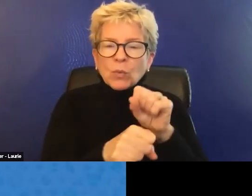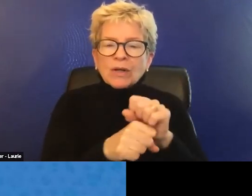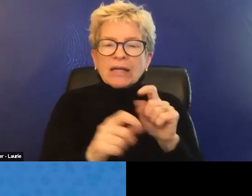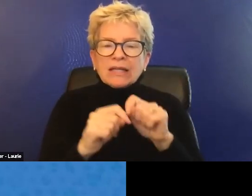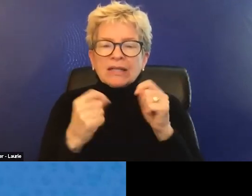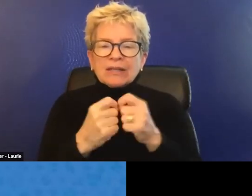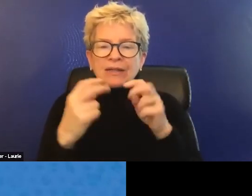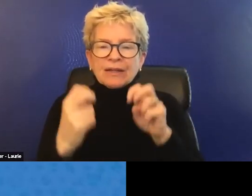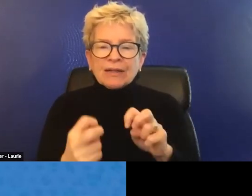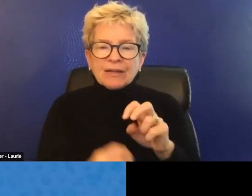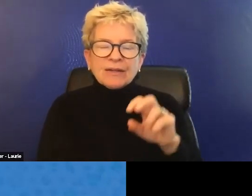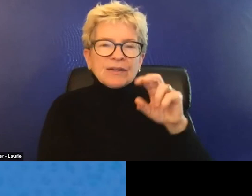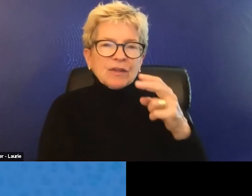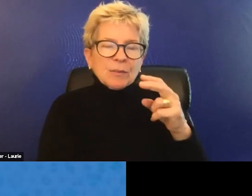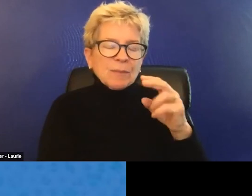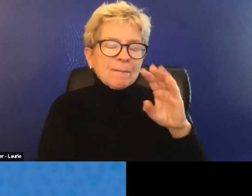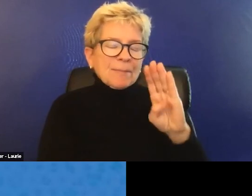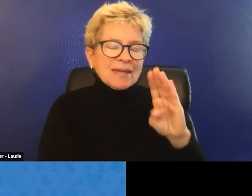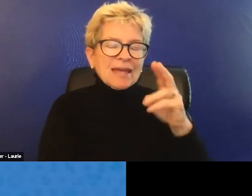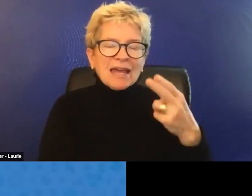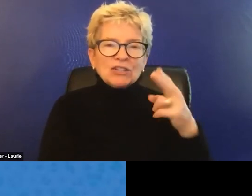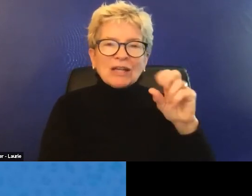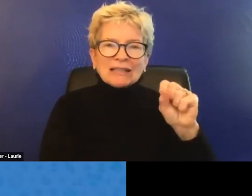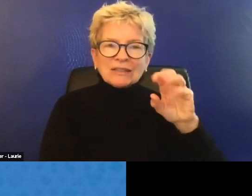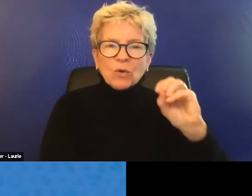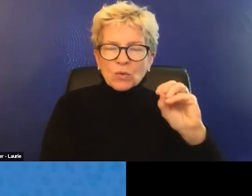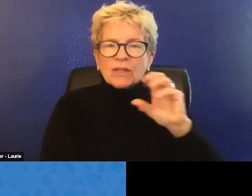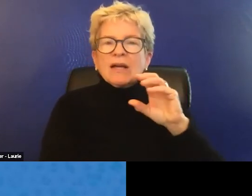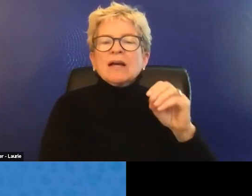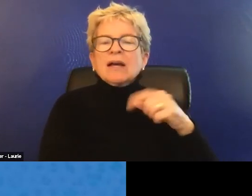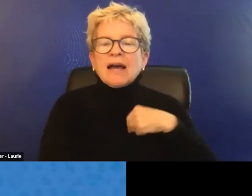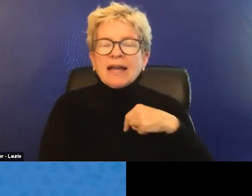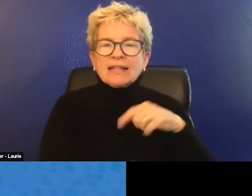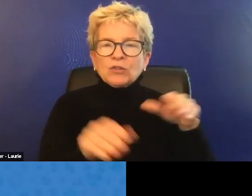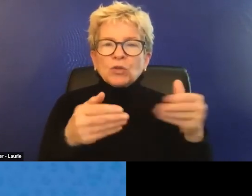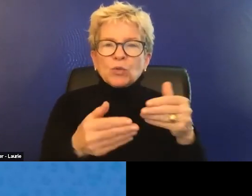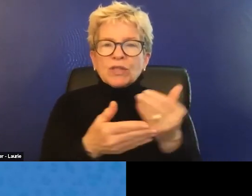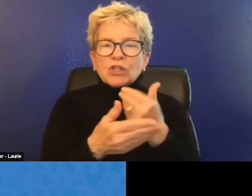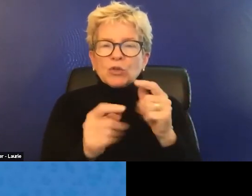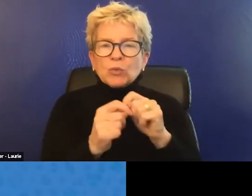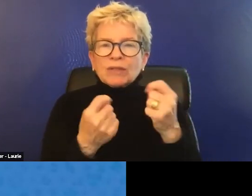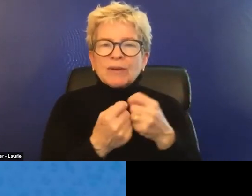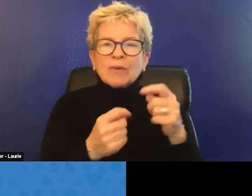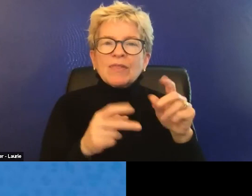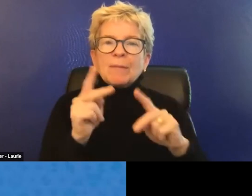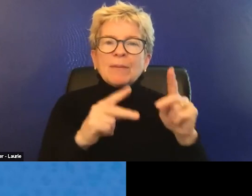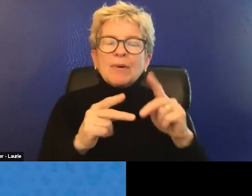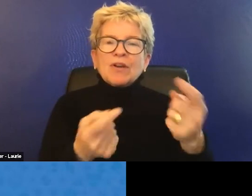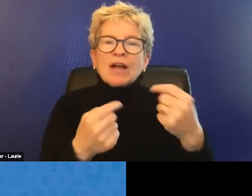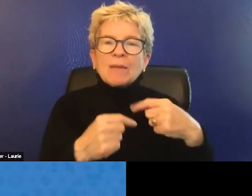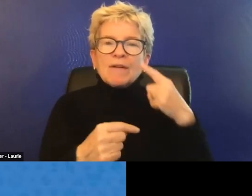with the BHASOs and had them introduce the new team members and all of the folks that are coming in for mobile crisis response team